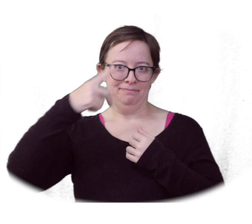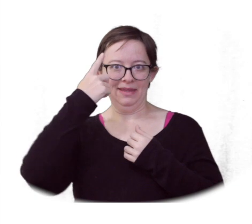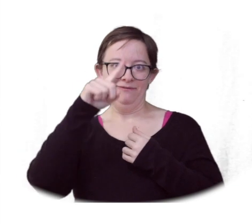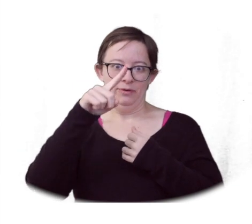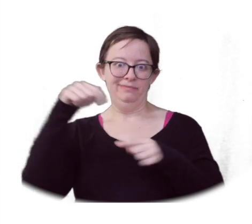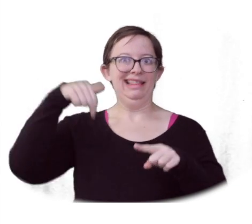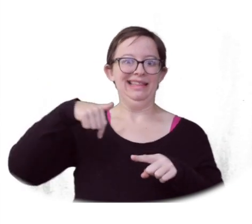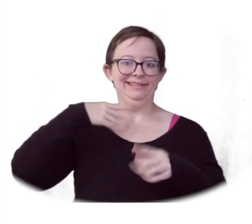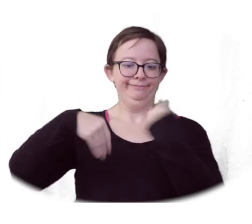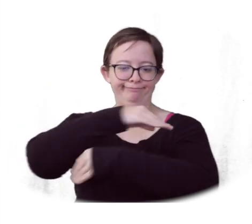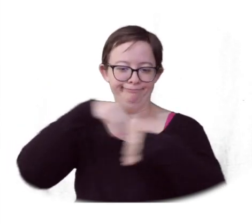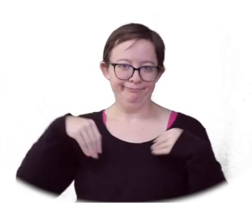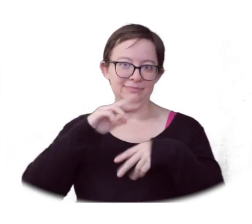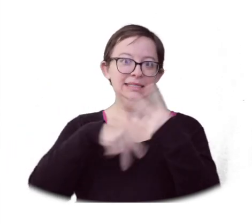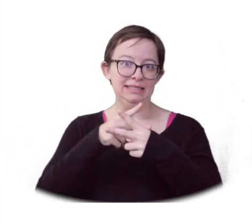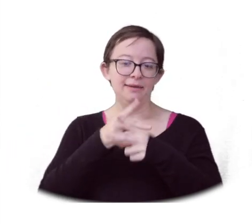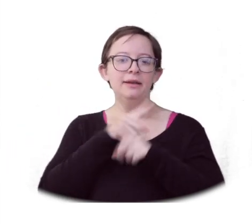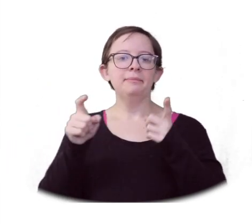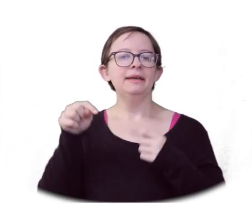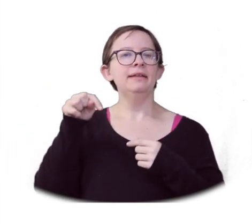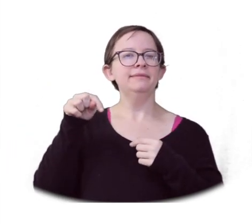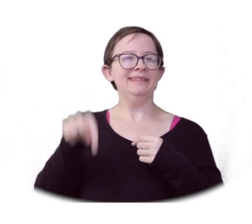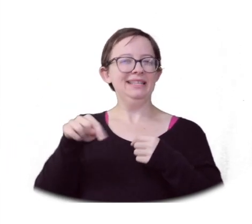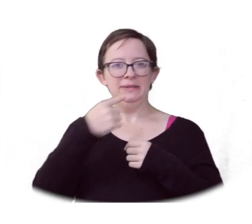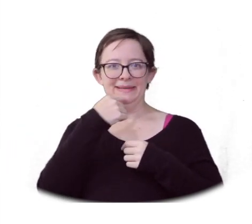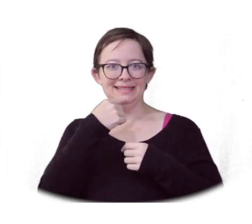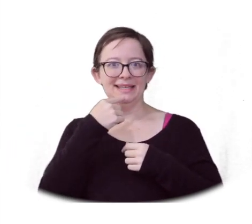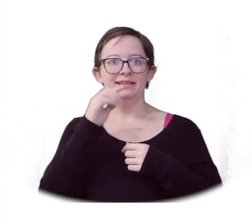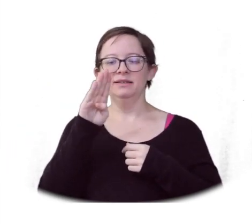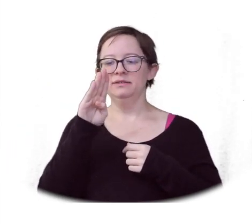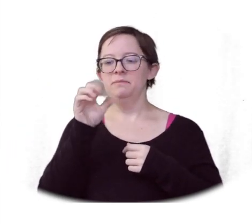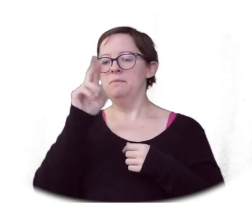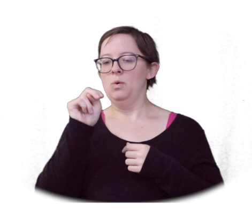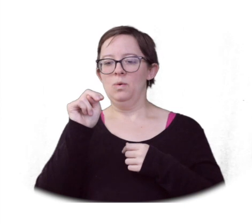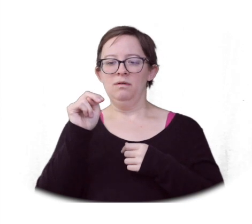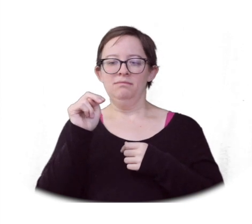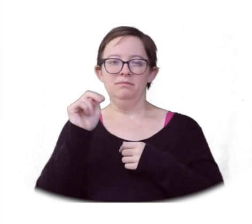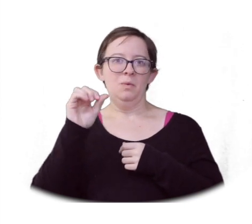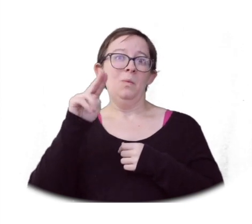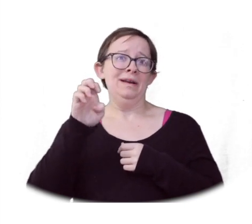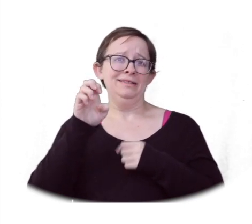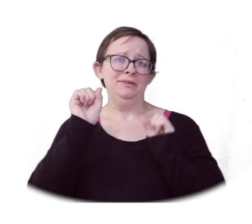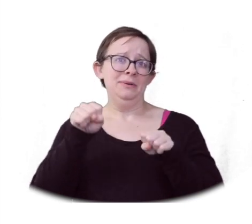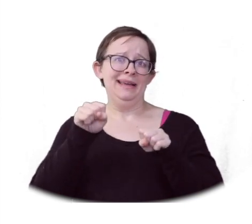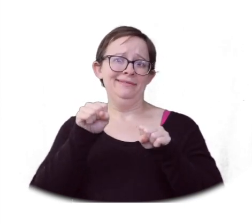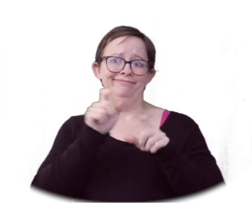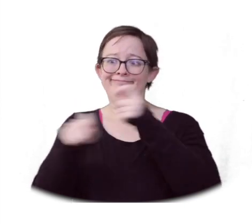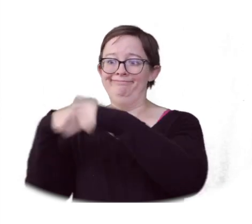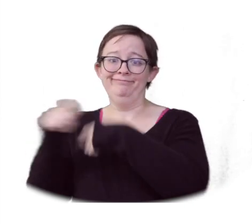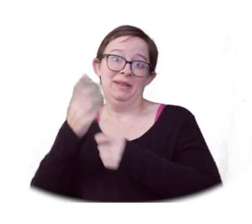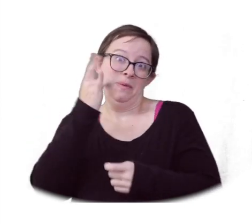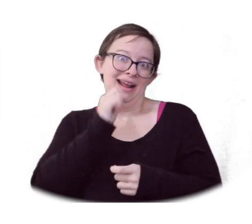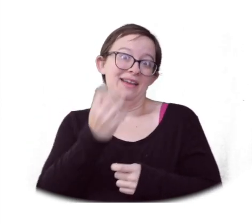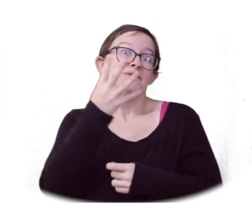for this version. But this one says it's a 4-in-1, so you can like switch it up a bunch of ways.